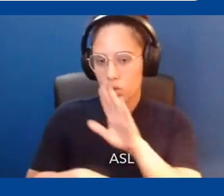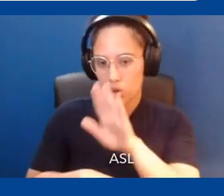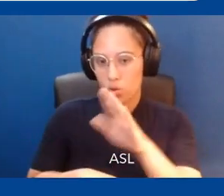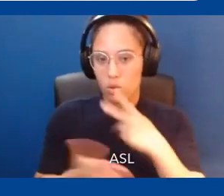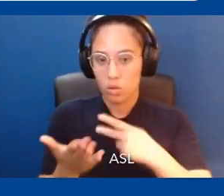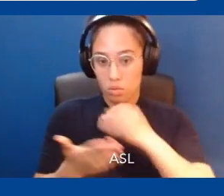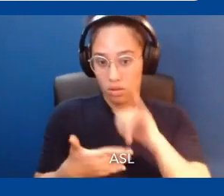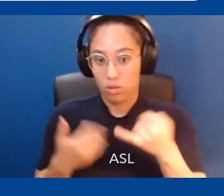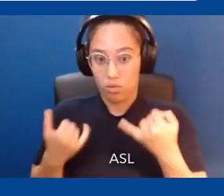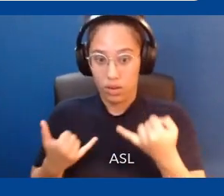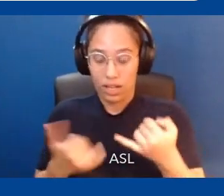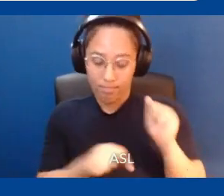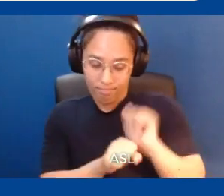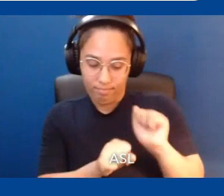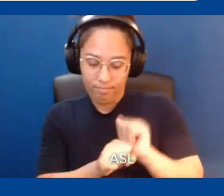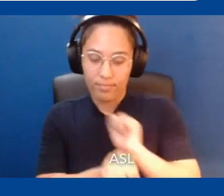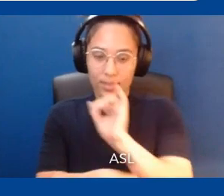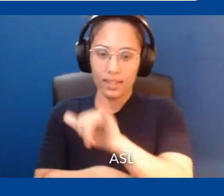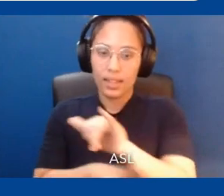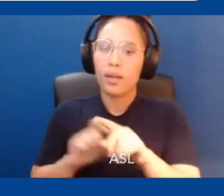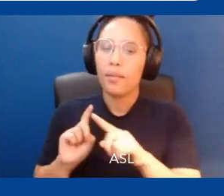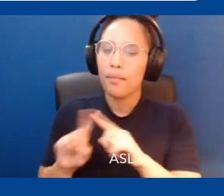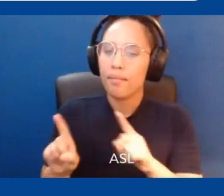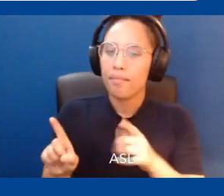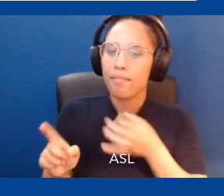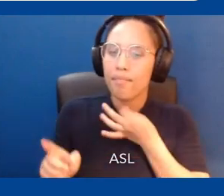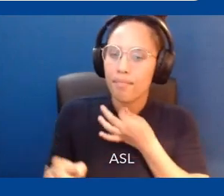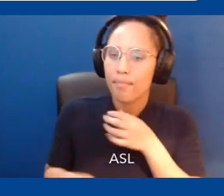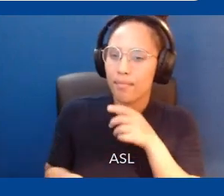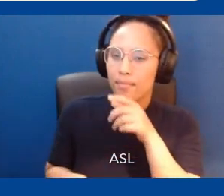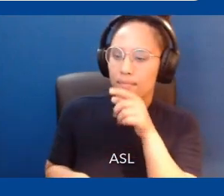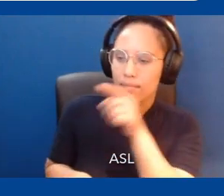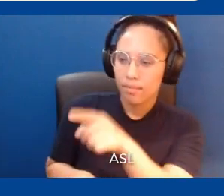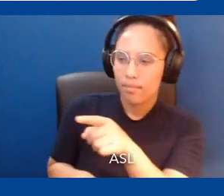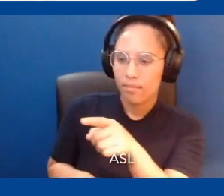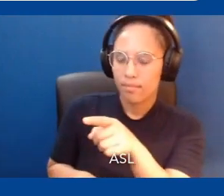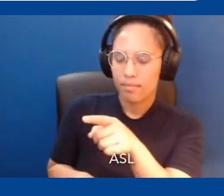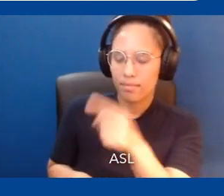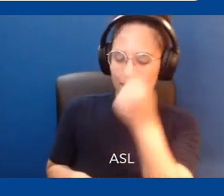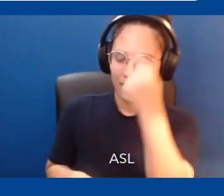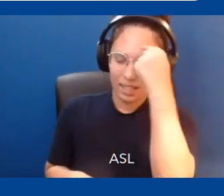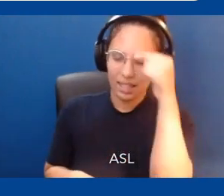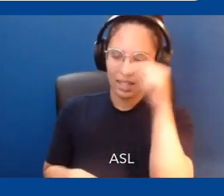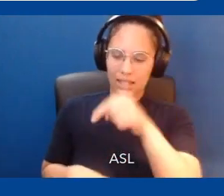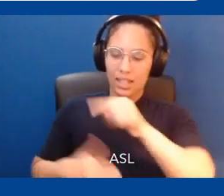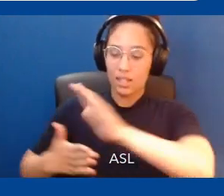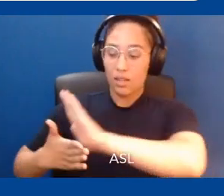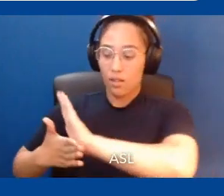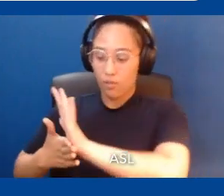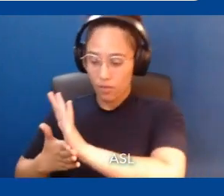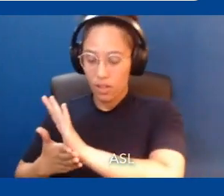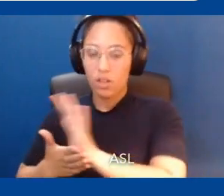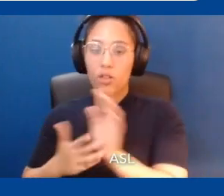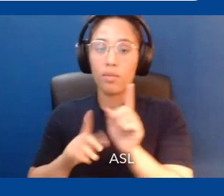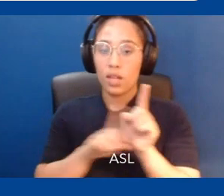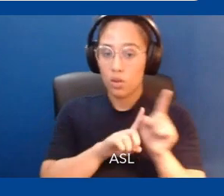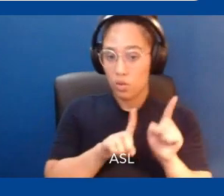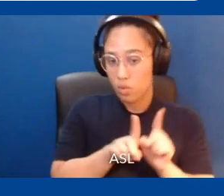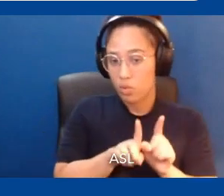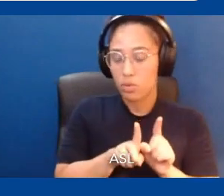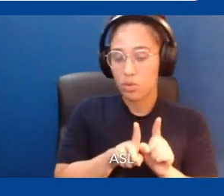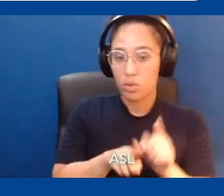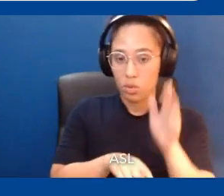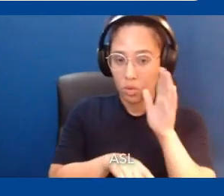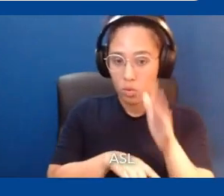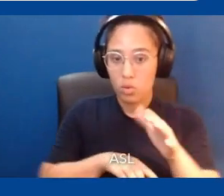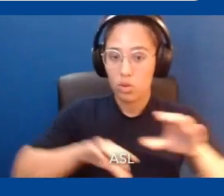as a film, and then also will you be creating a film and then also working to build a